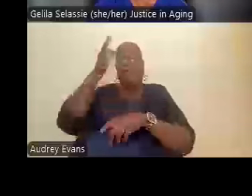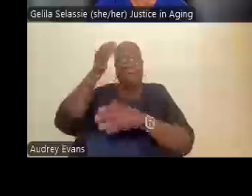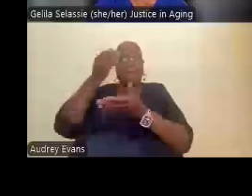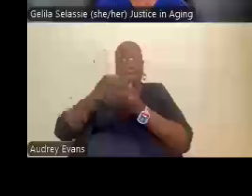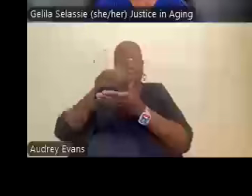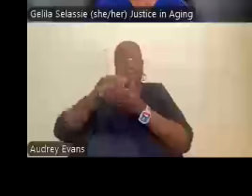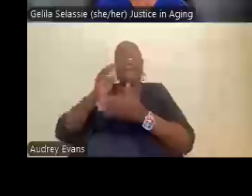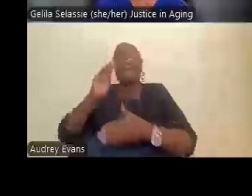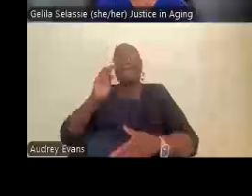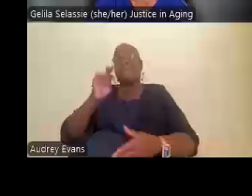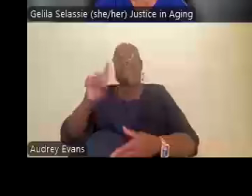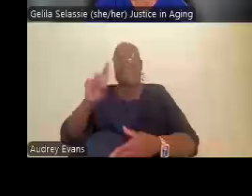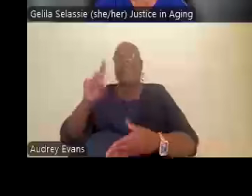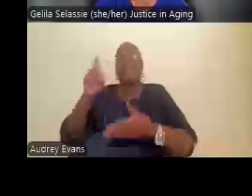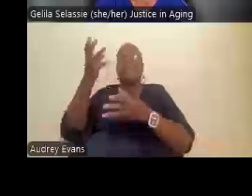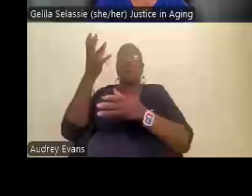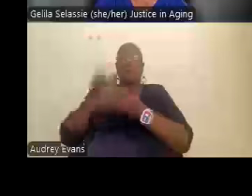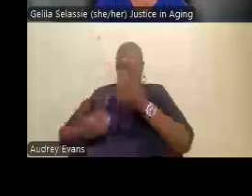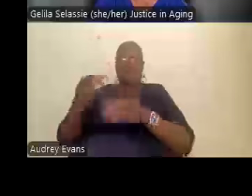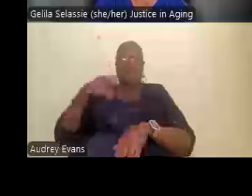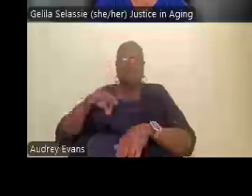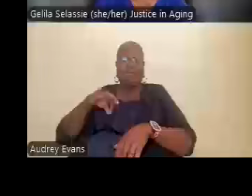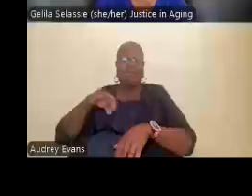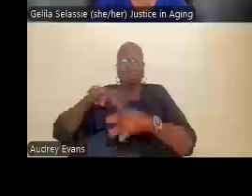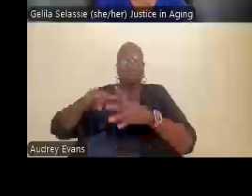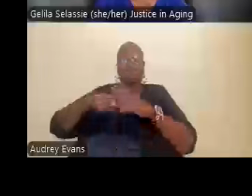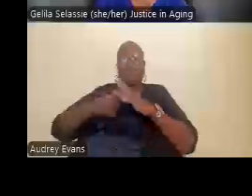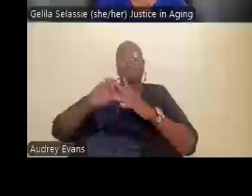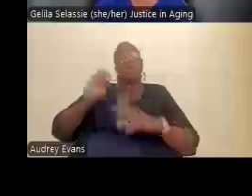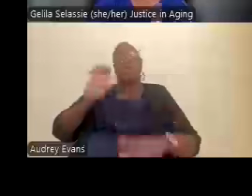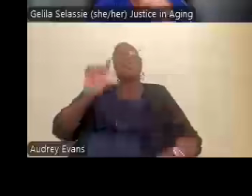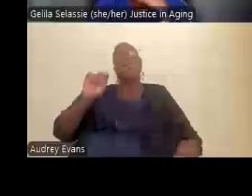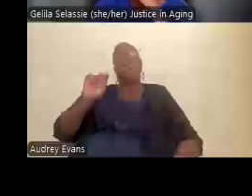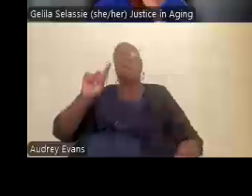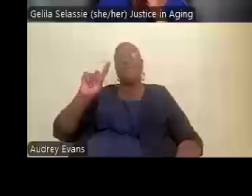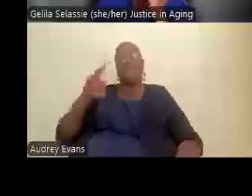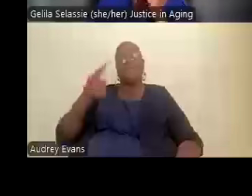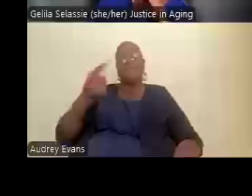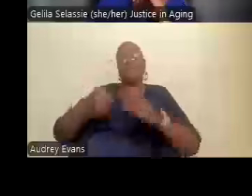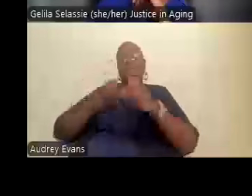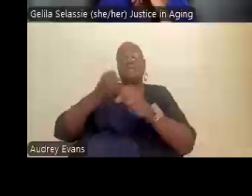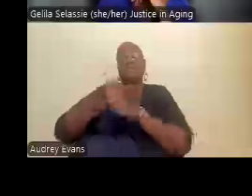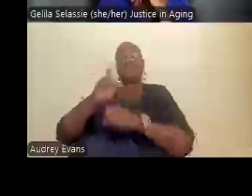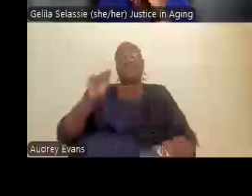lose Medicaid benefits. This starts October 1st, 2026.